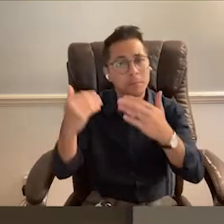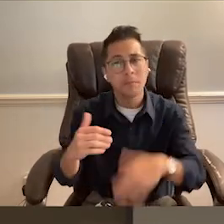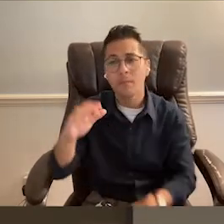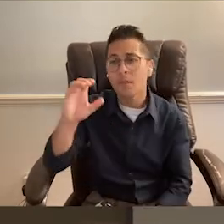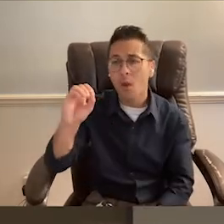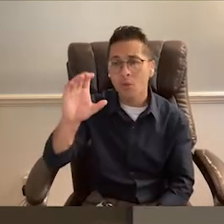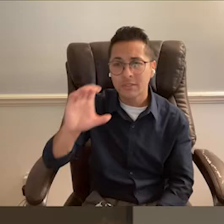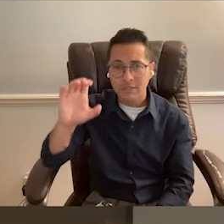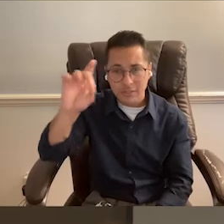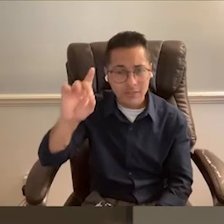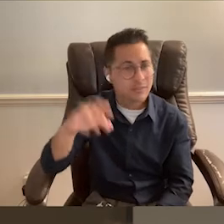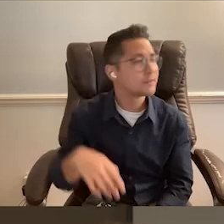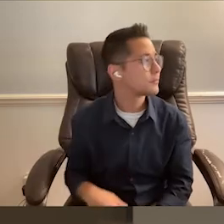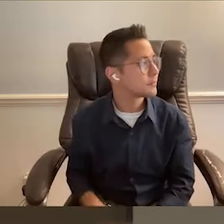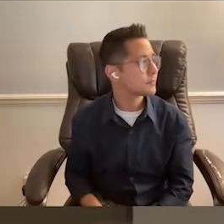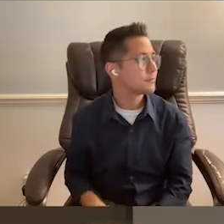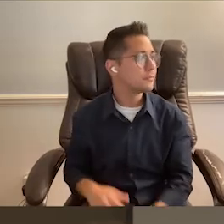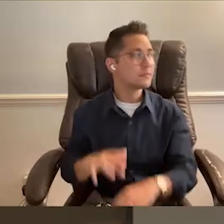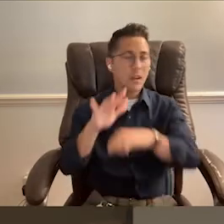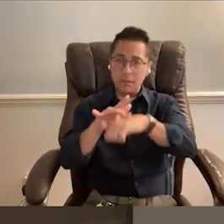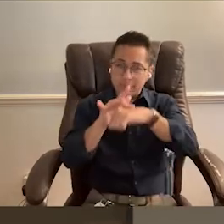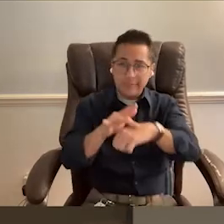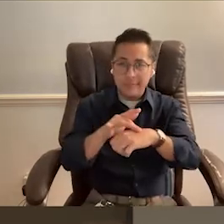behavioral therapy, and cognitive behavioral therapy.